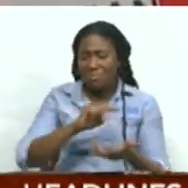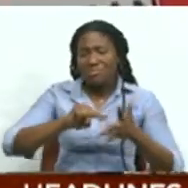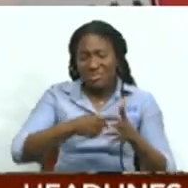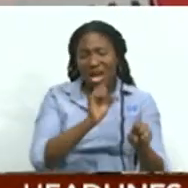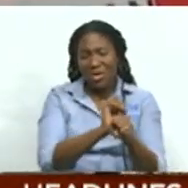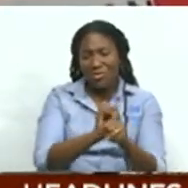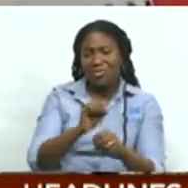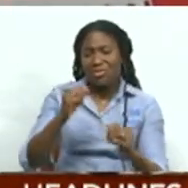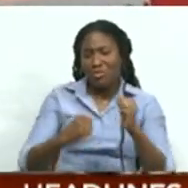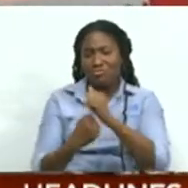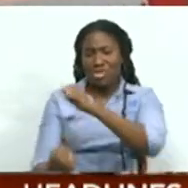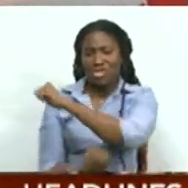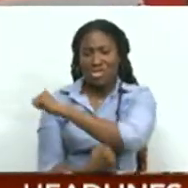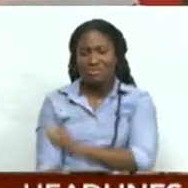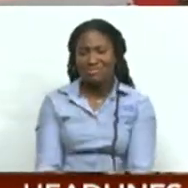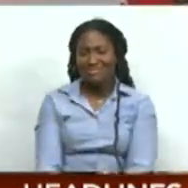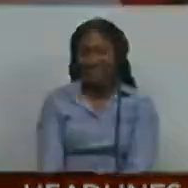Bridge.